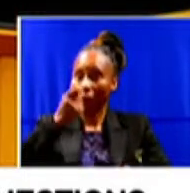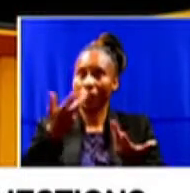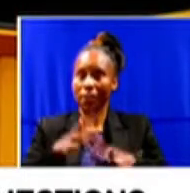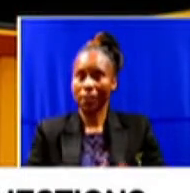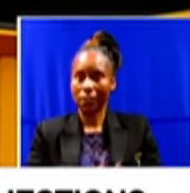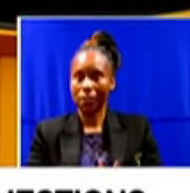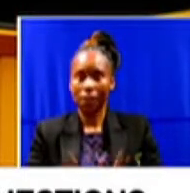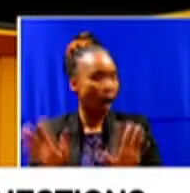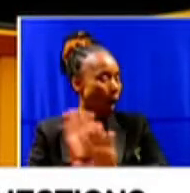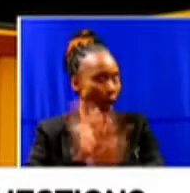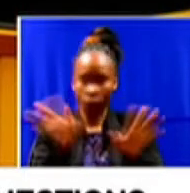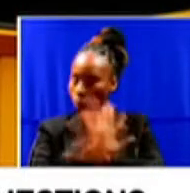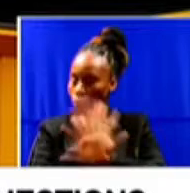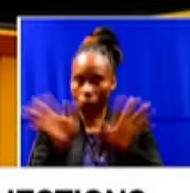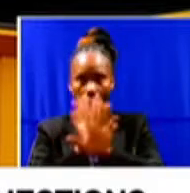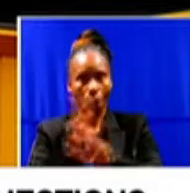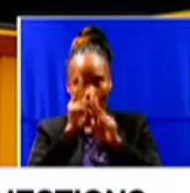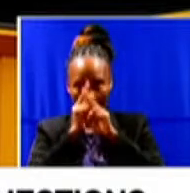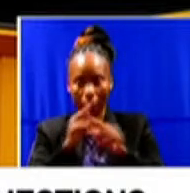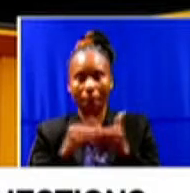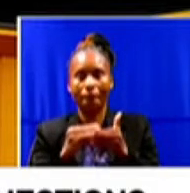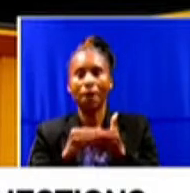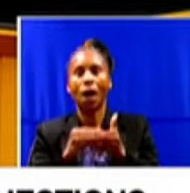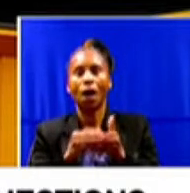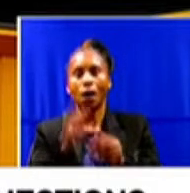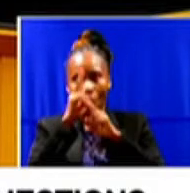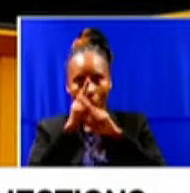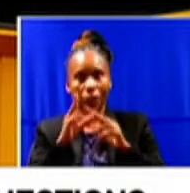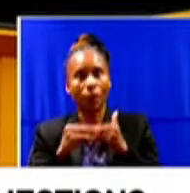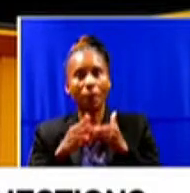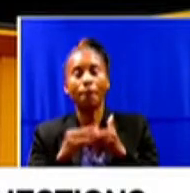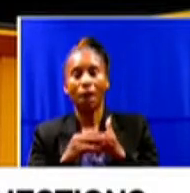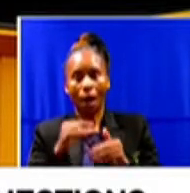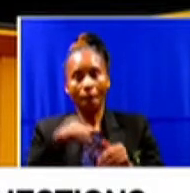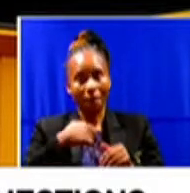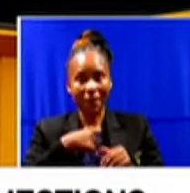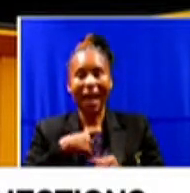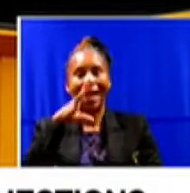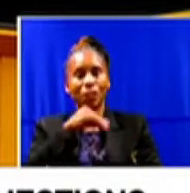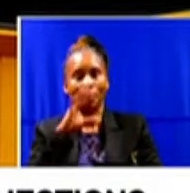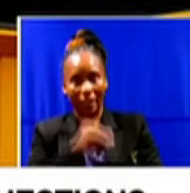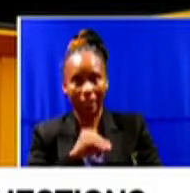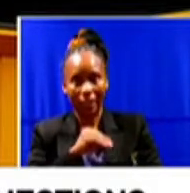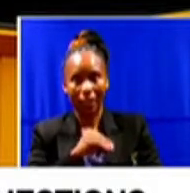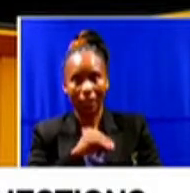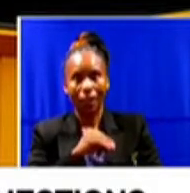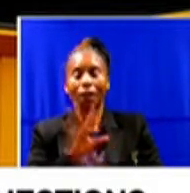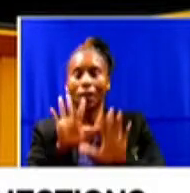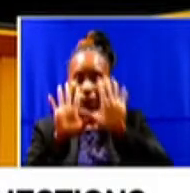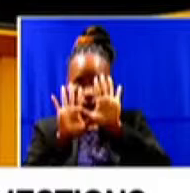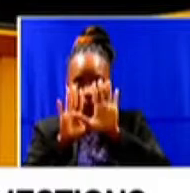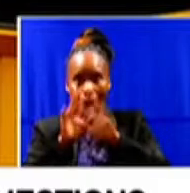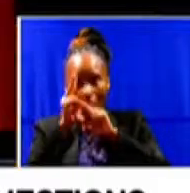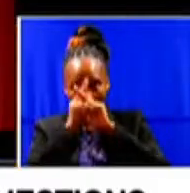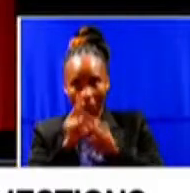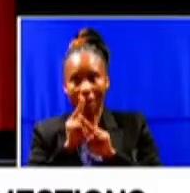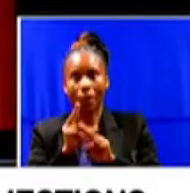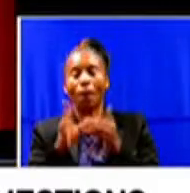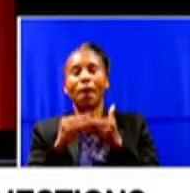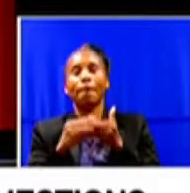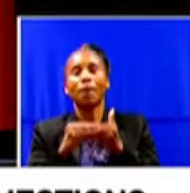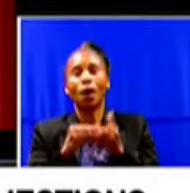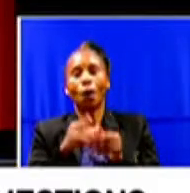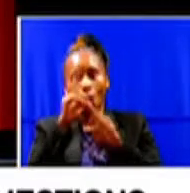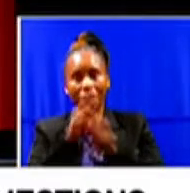No, honorable member, information that honorable is about member, this I'm speaking It as must be dealt with honorable, here before- honorable